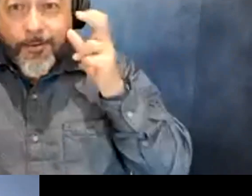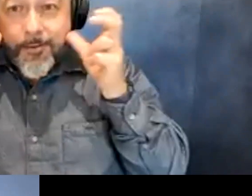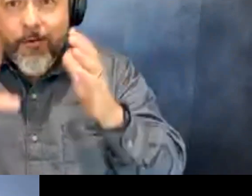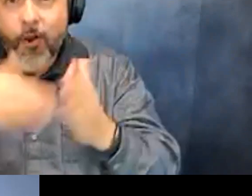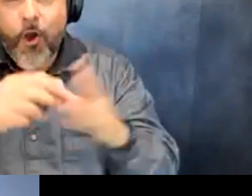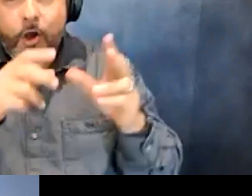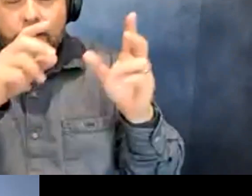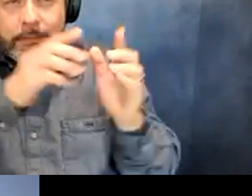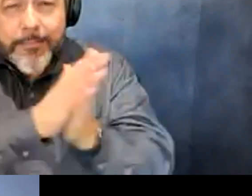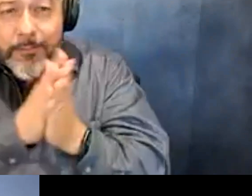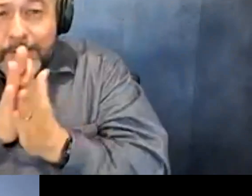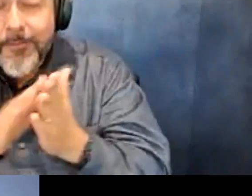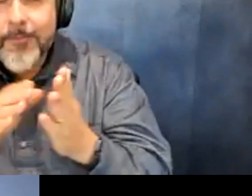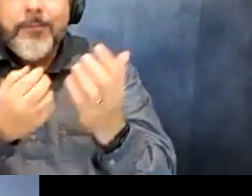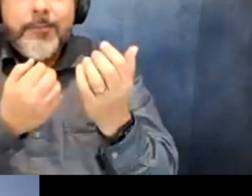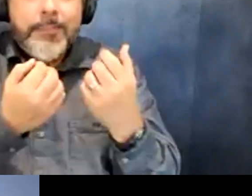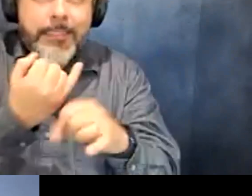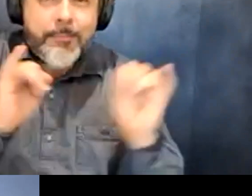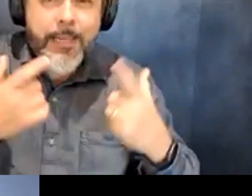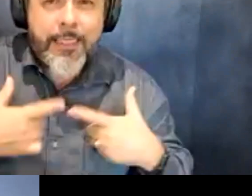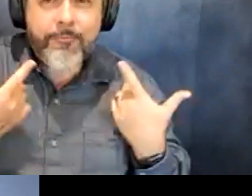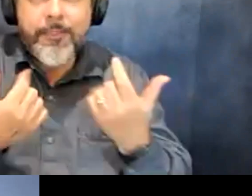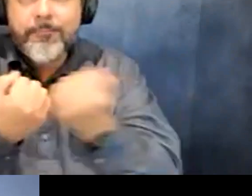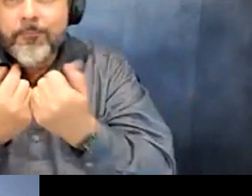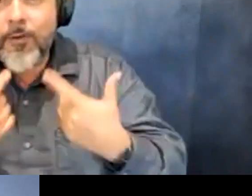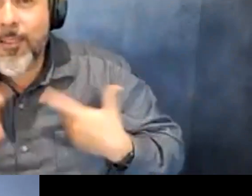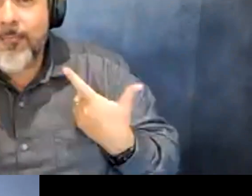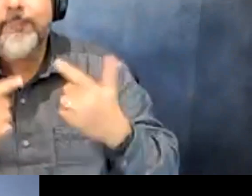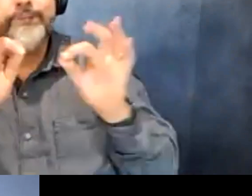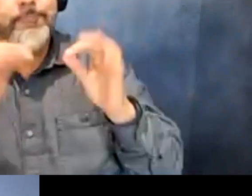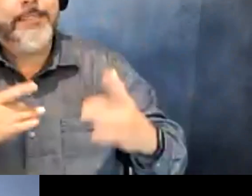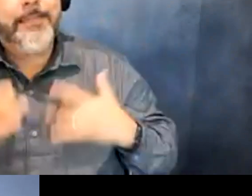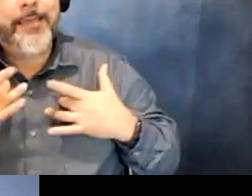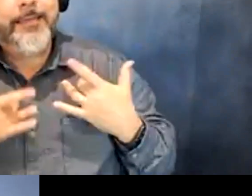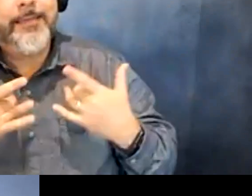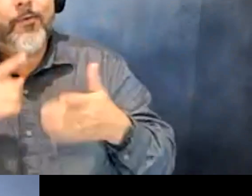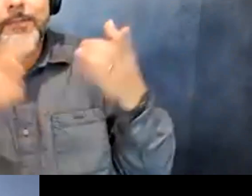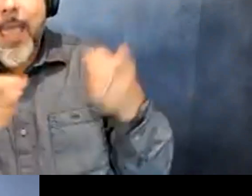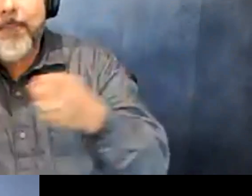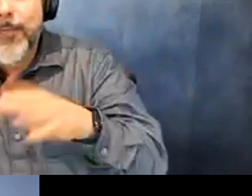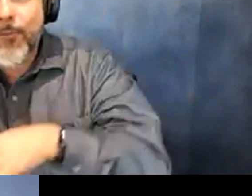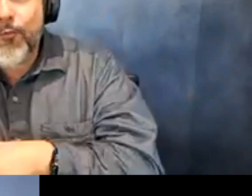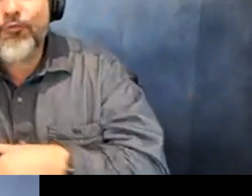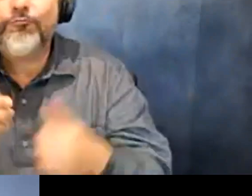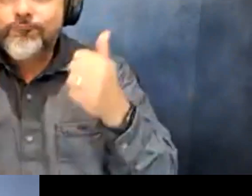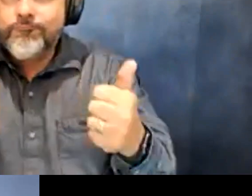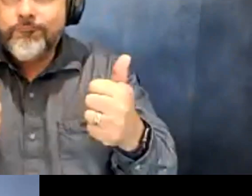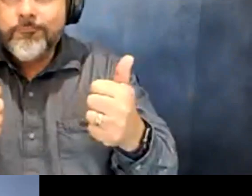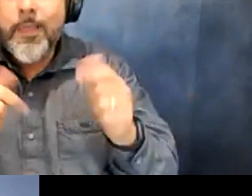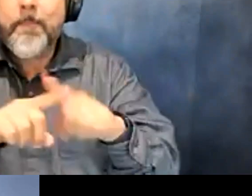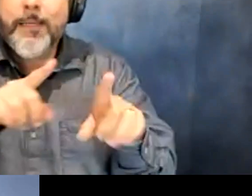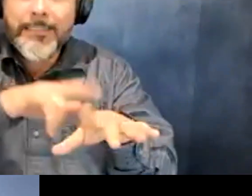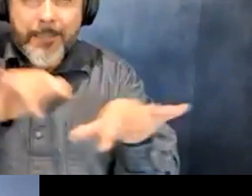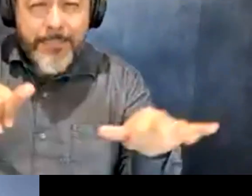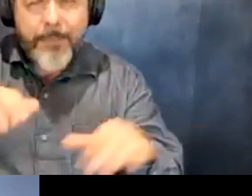supported living, independent living. And it's exciting to see what's coming in the future. But it's also